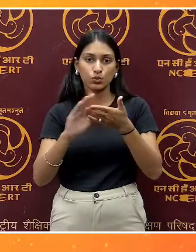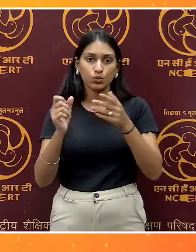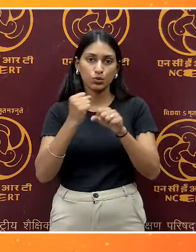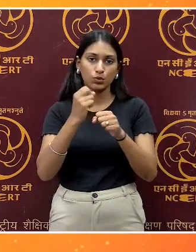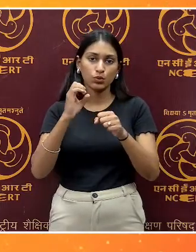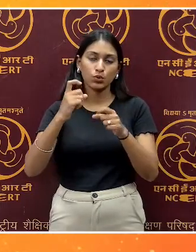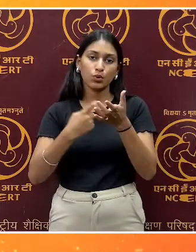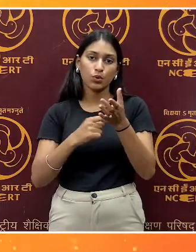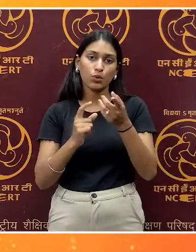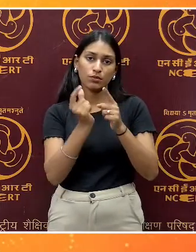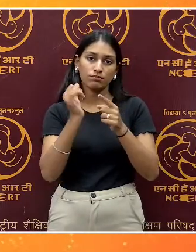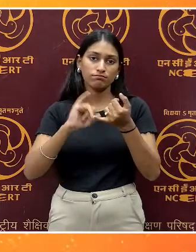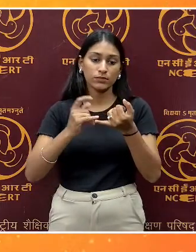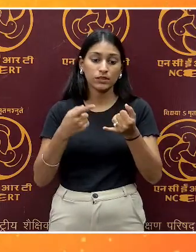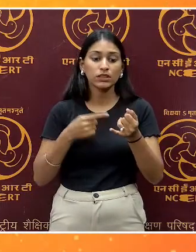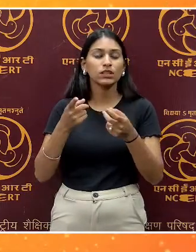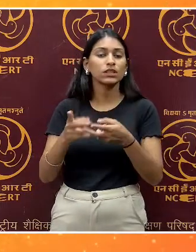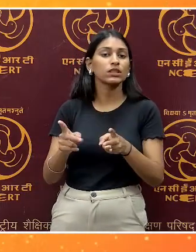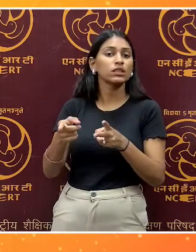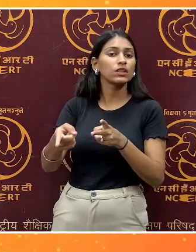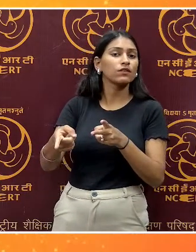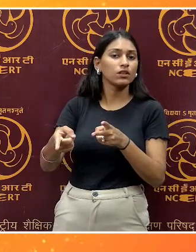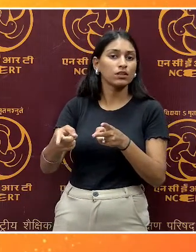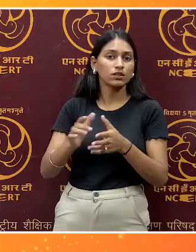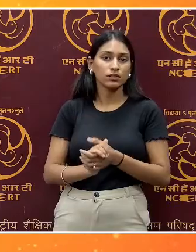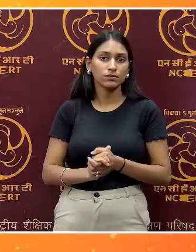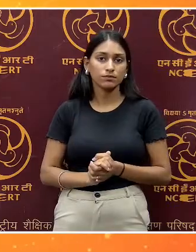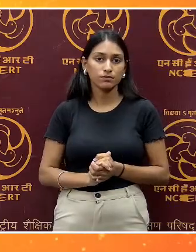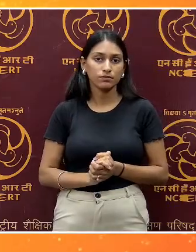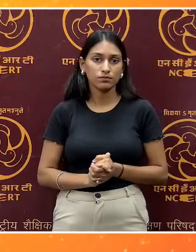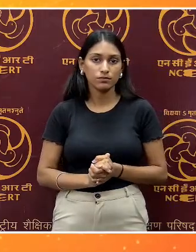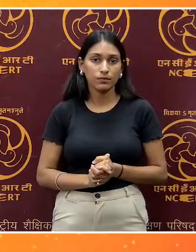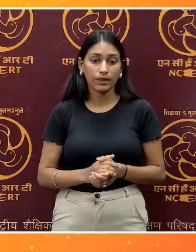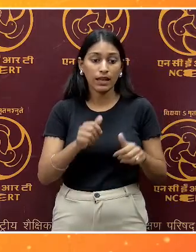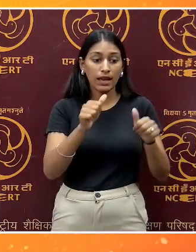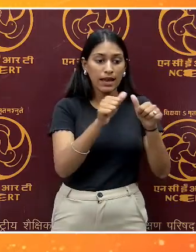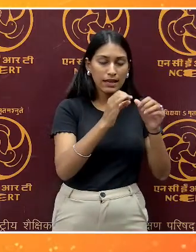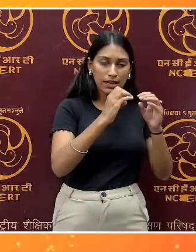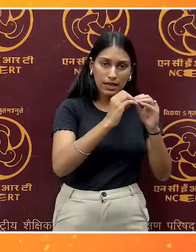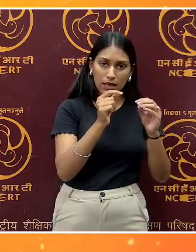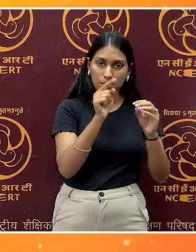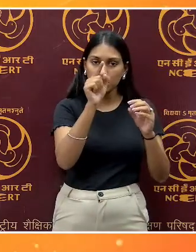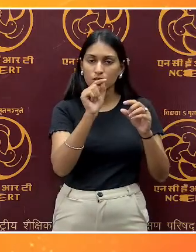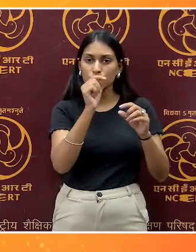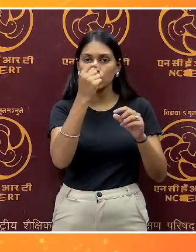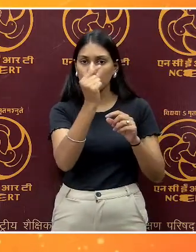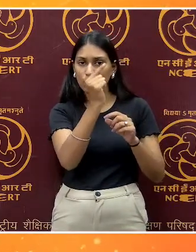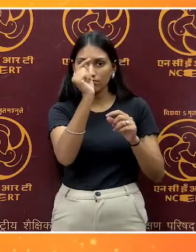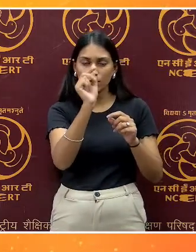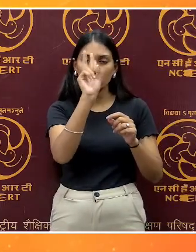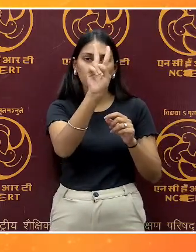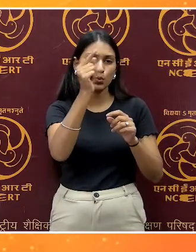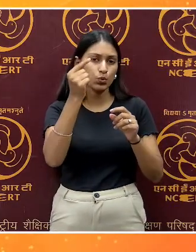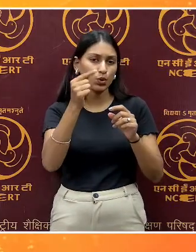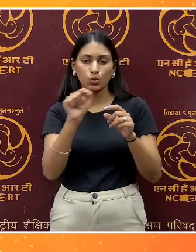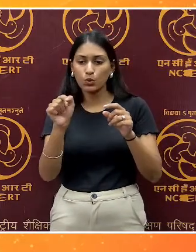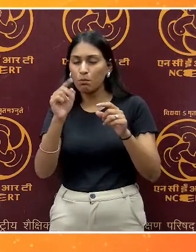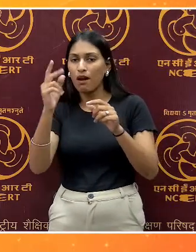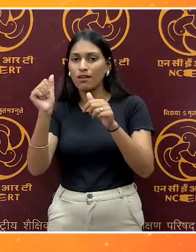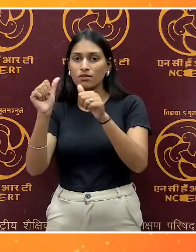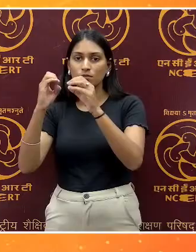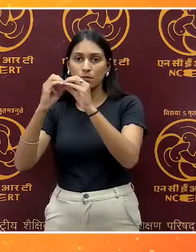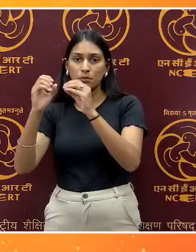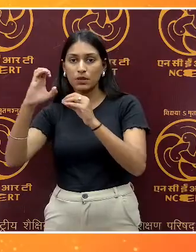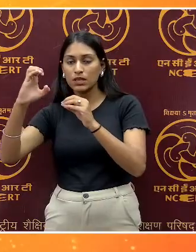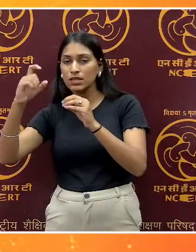This we have seen in previous example, AC square is AB square plus BC square. So, here we are adding two vectors AB